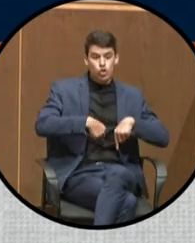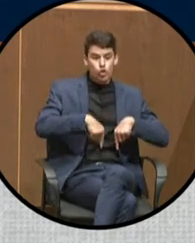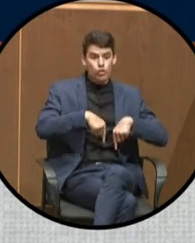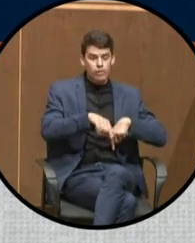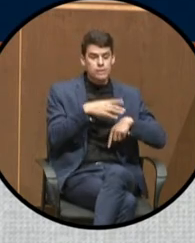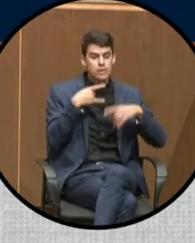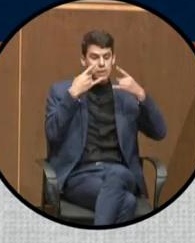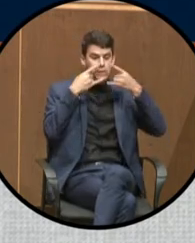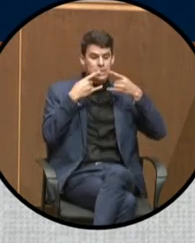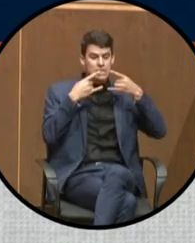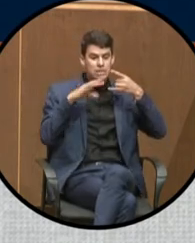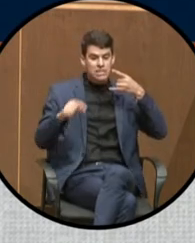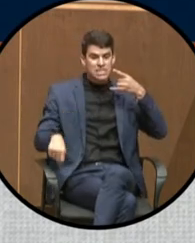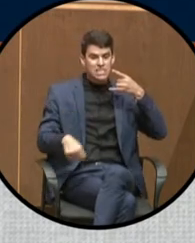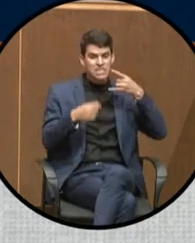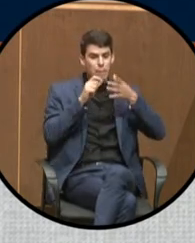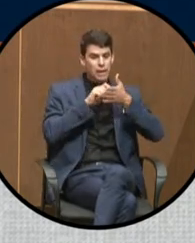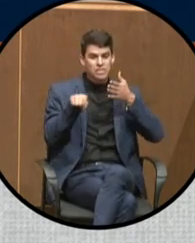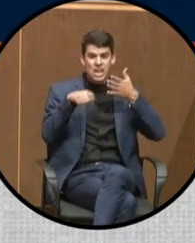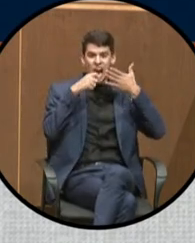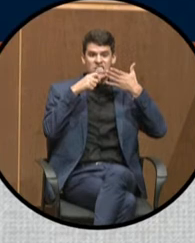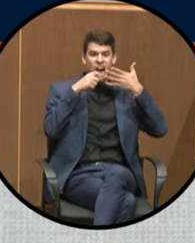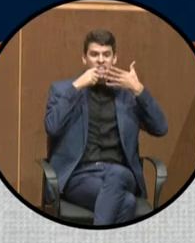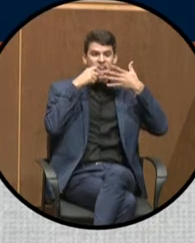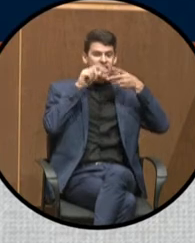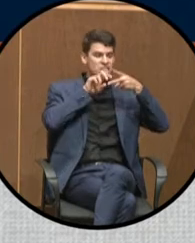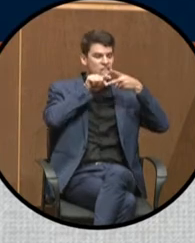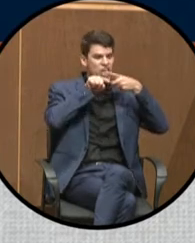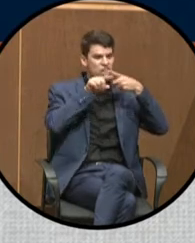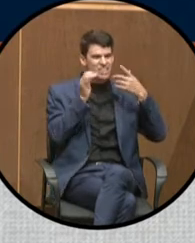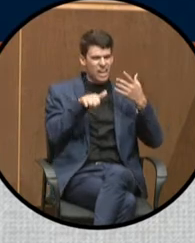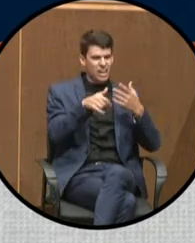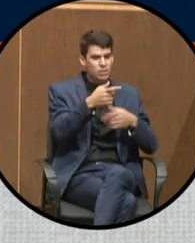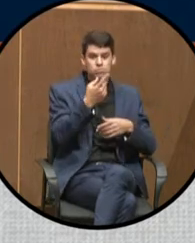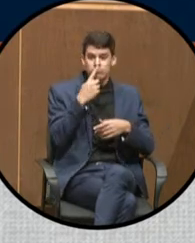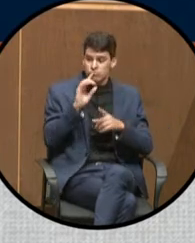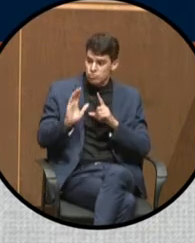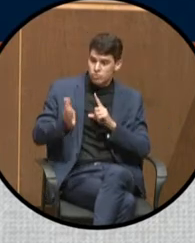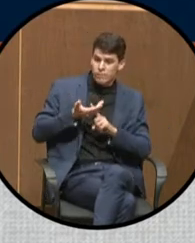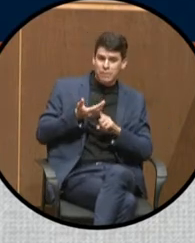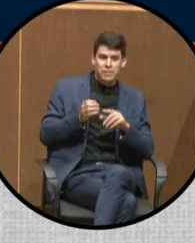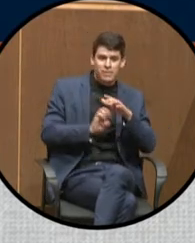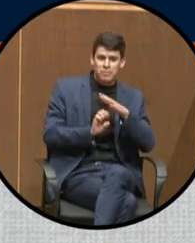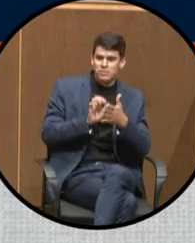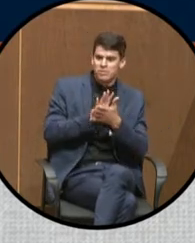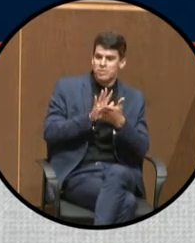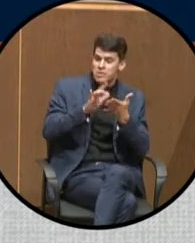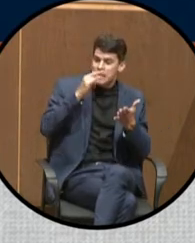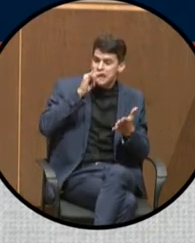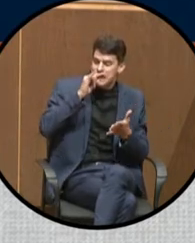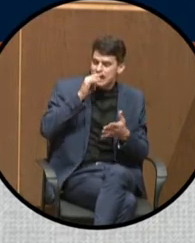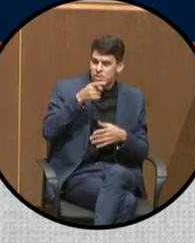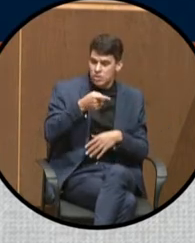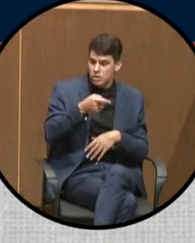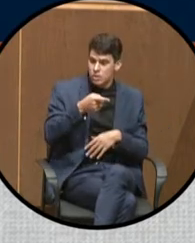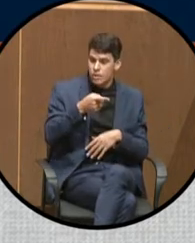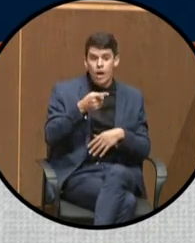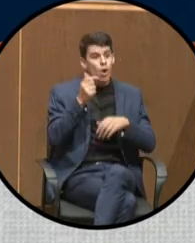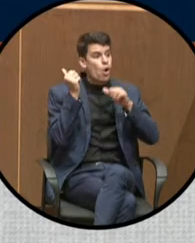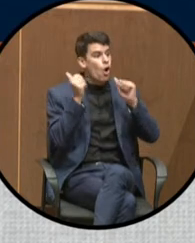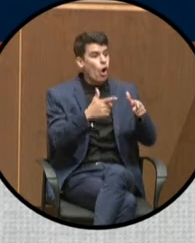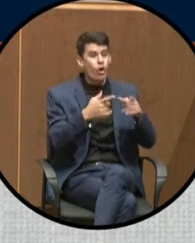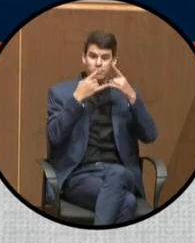chewed holes right through the mask. You can't convince me that elementary school kids are universally wearing masks